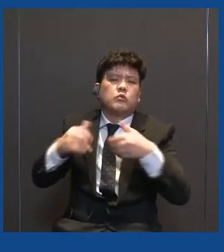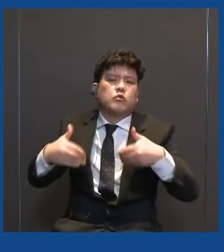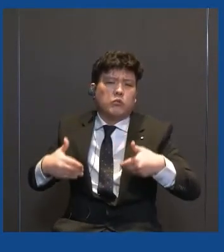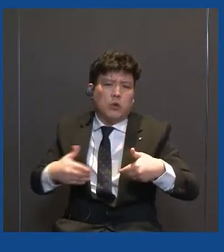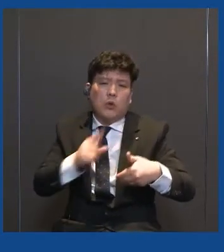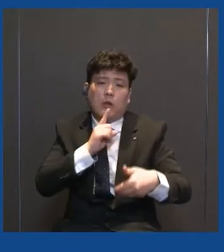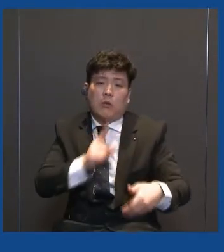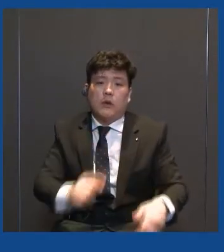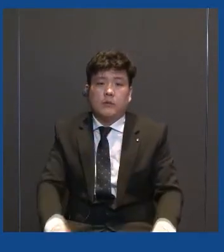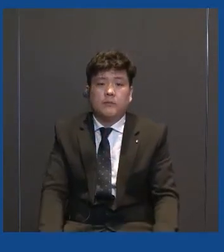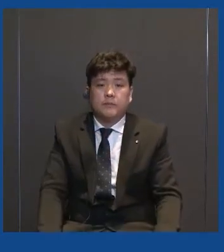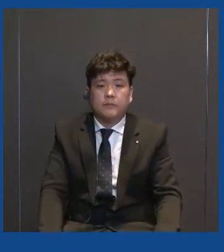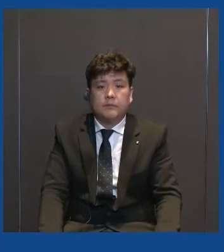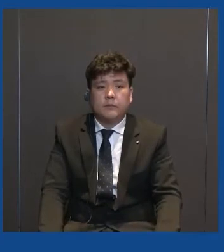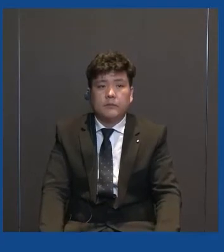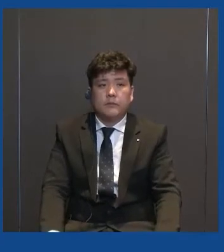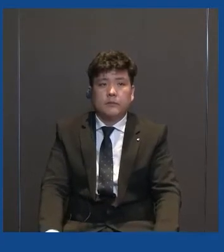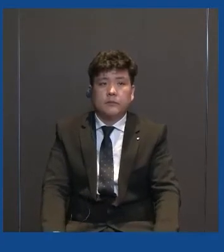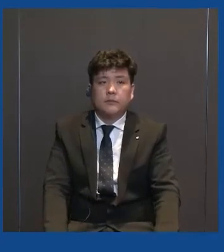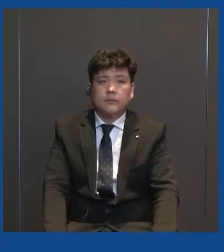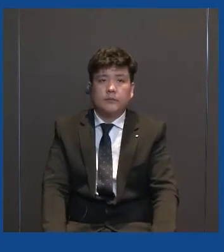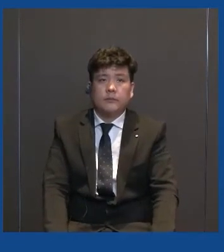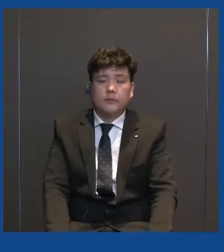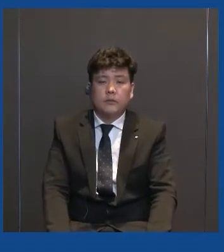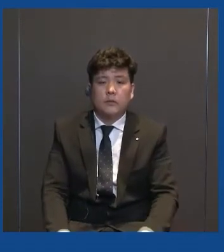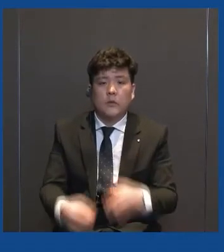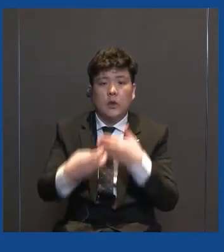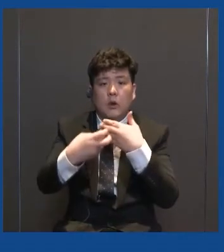Also, they're suffering age discrimination as well.